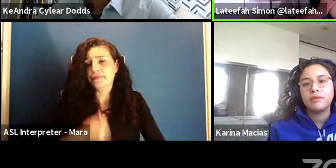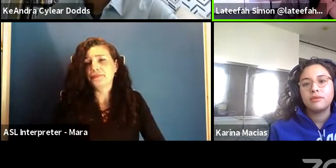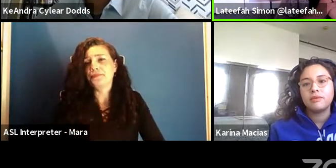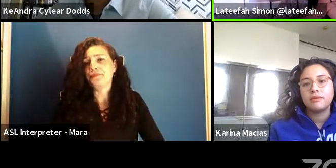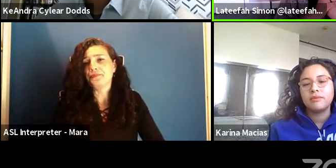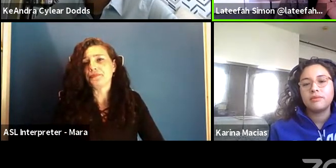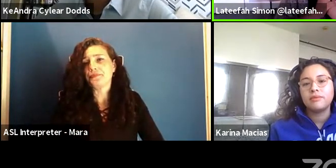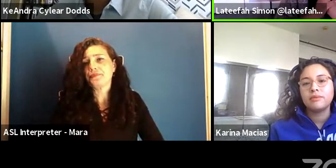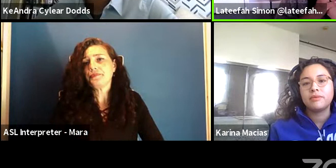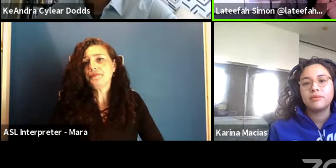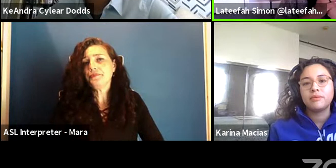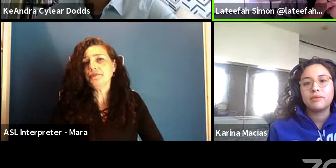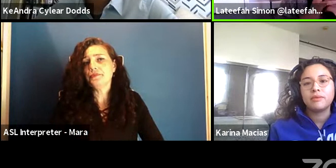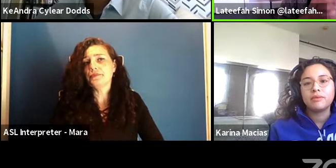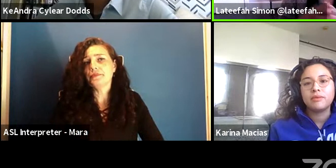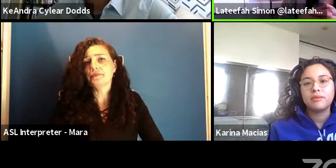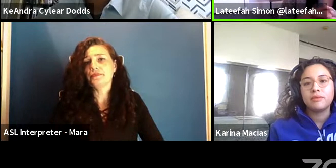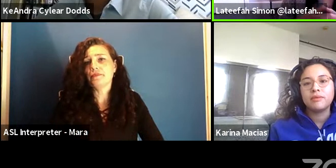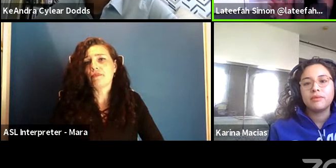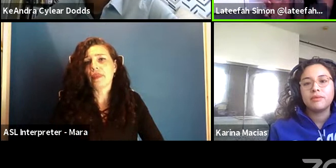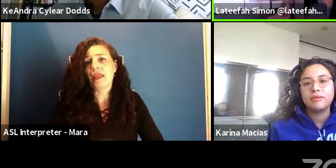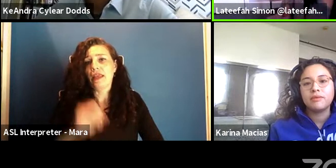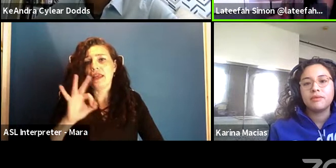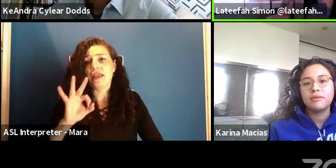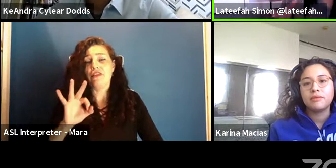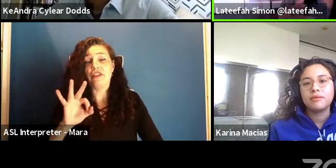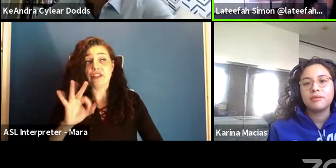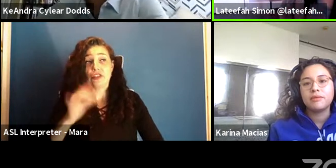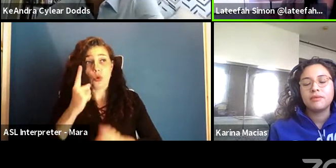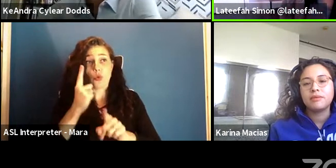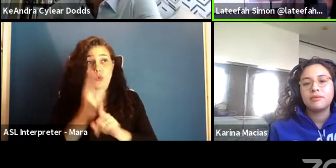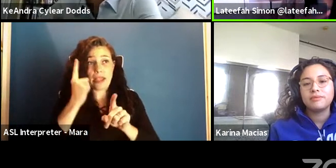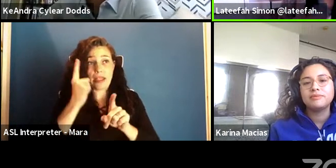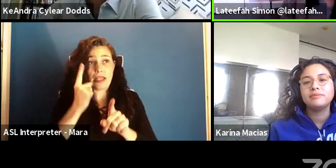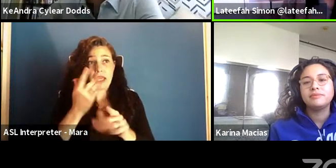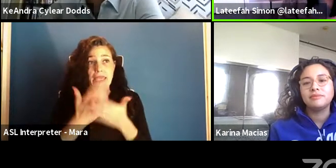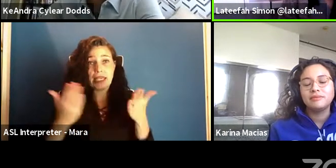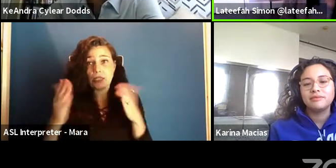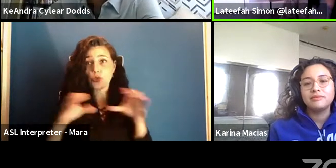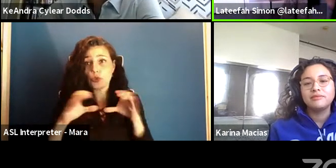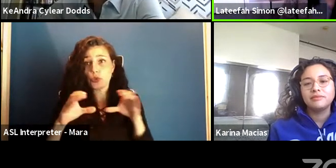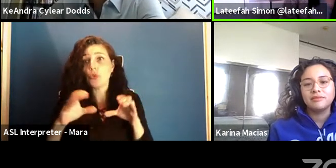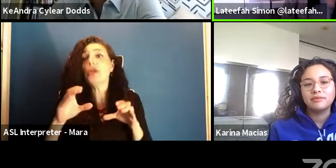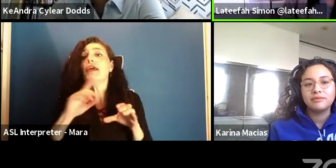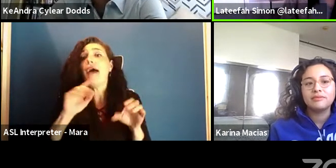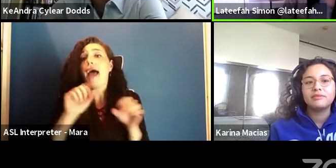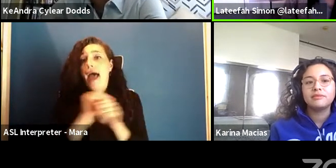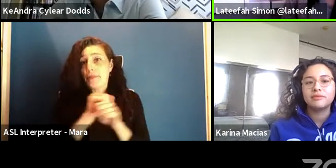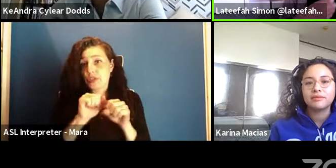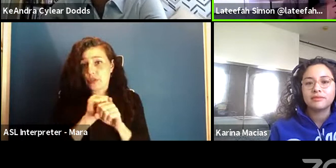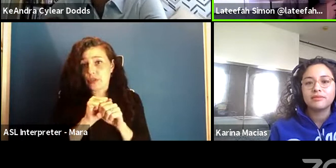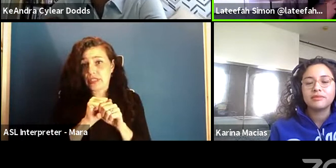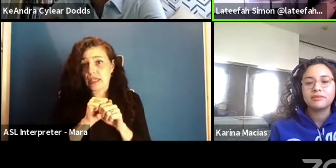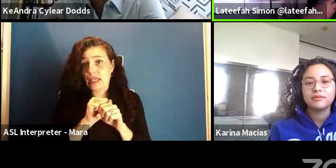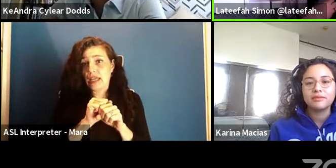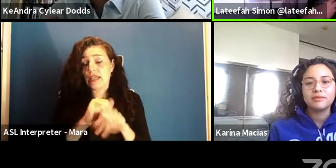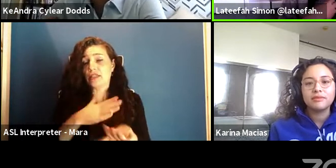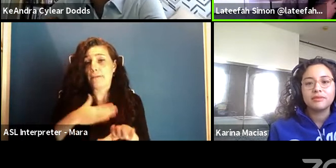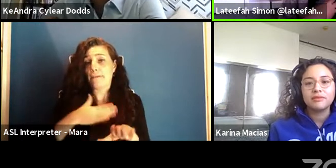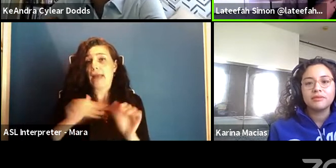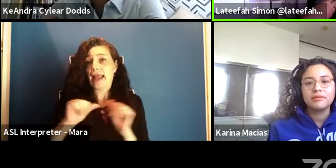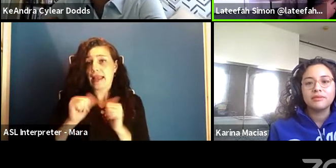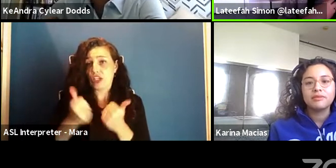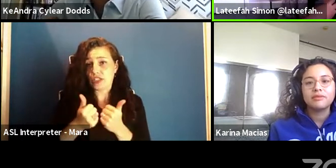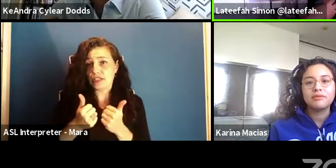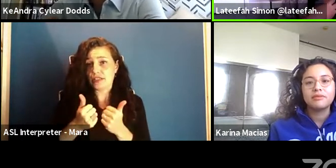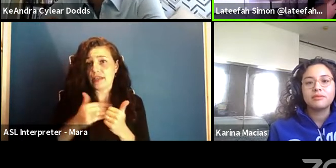no, is it the right thing to do? Absolutely. And has it been easy? And has any agency, including my own, and even my efforts